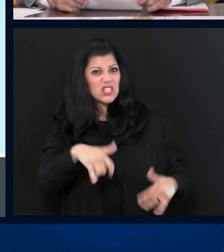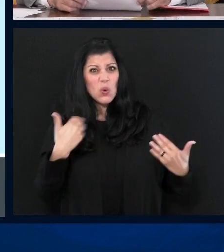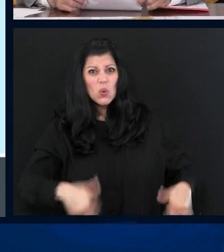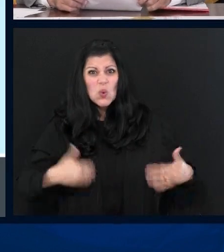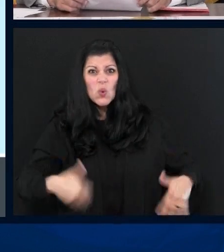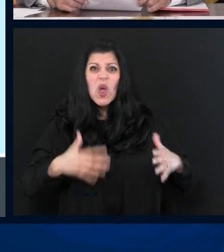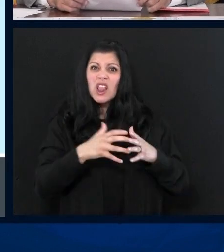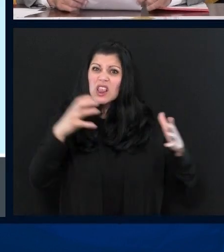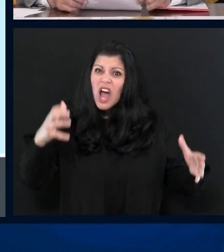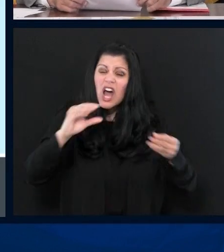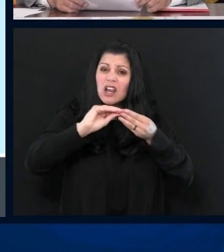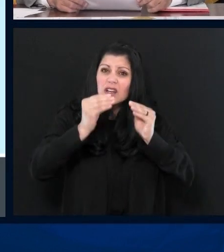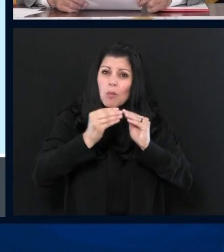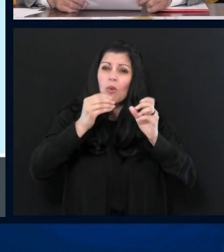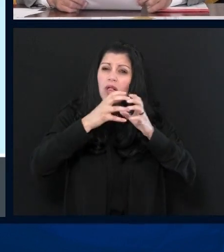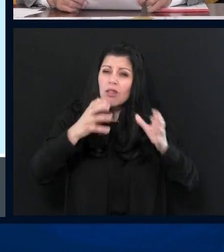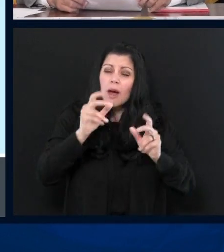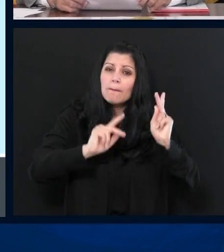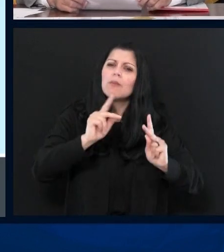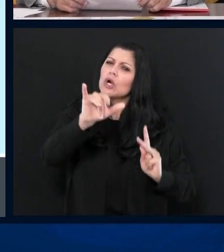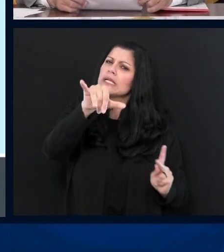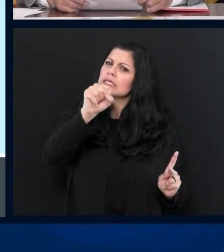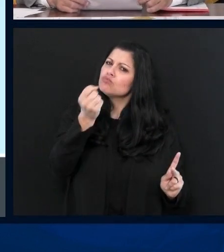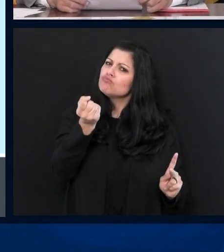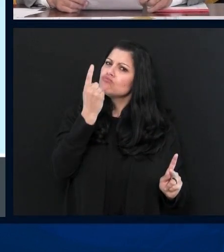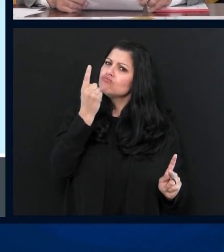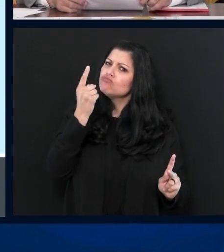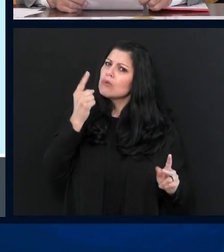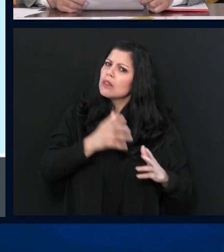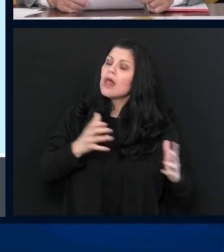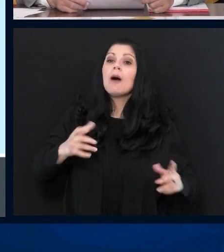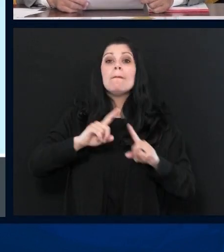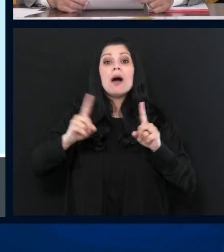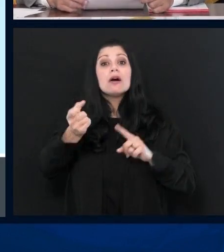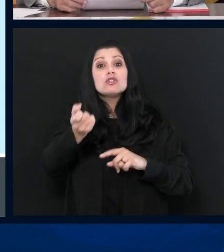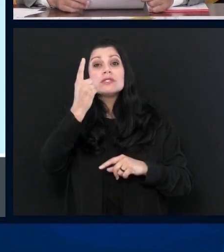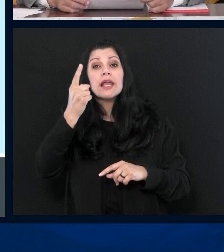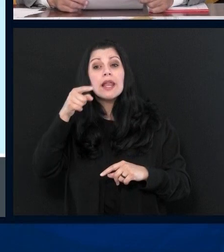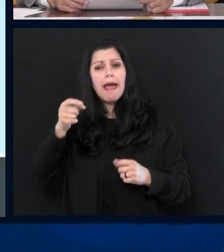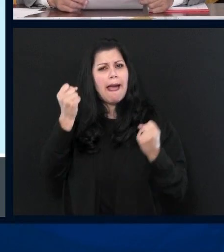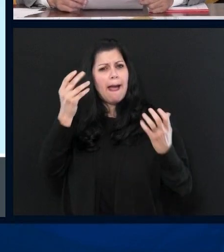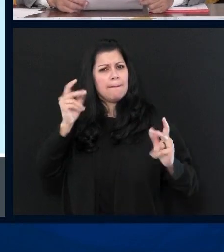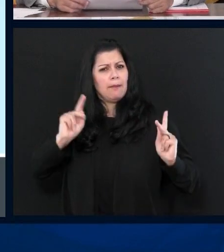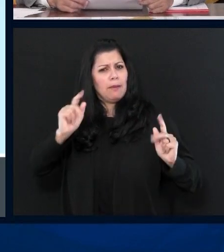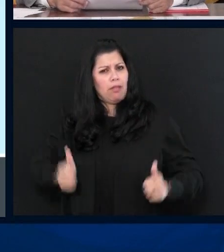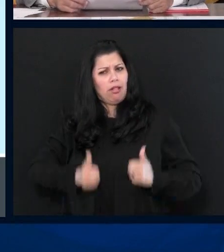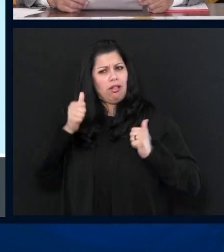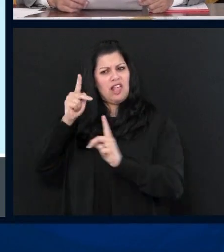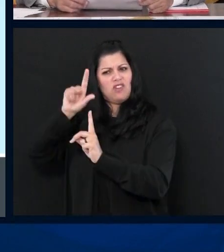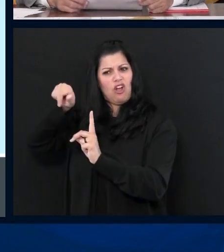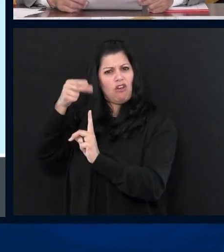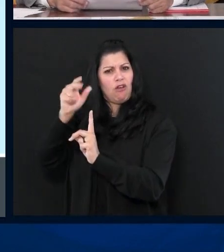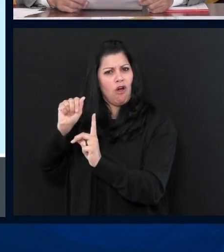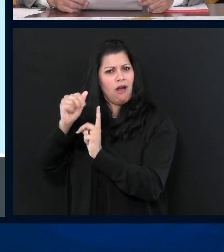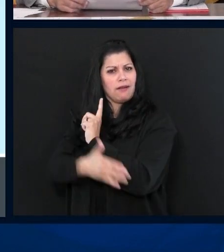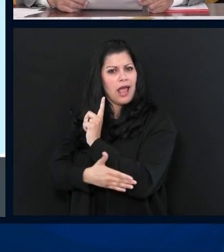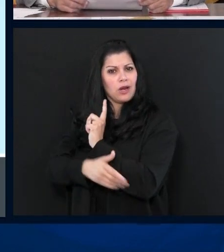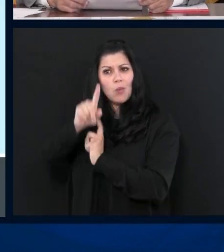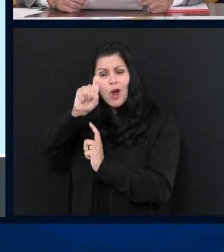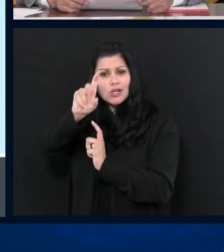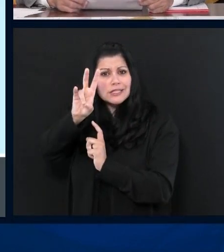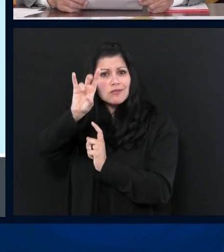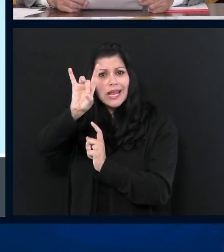it is a lot. But we have 178,000 or whatever people in Kanawha County.